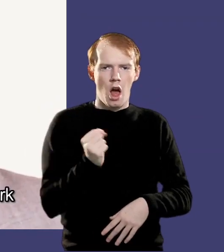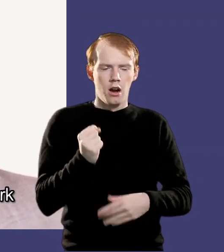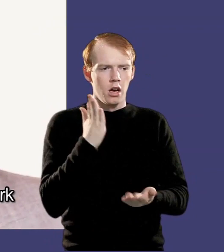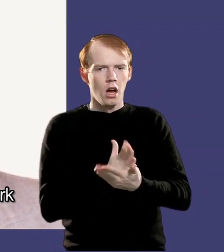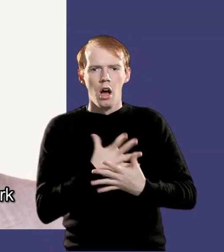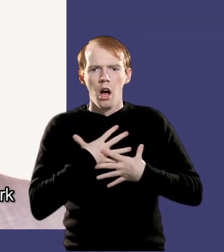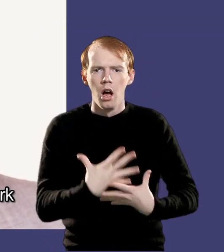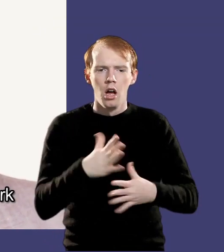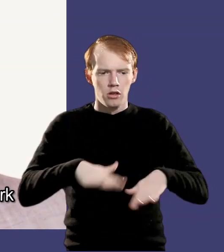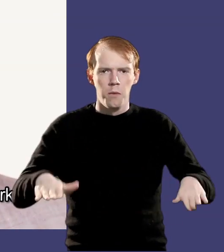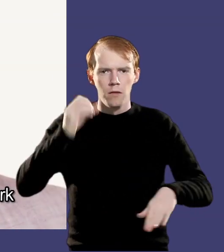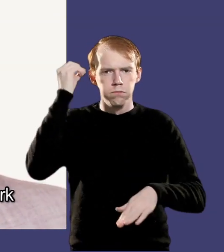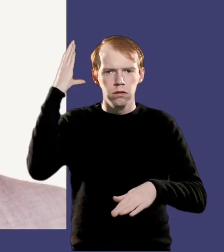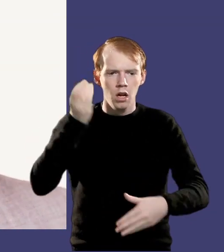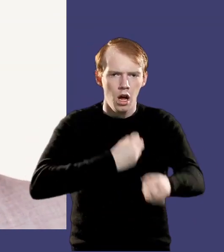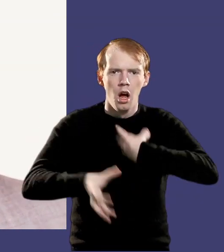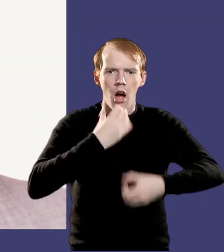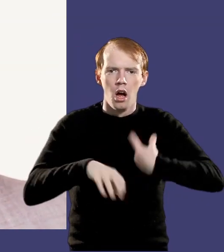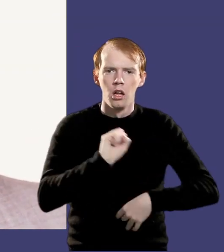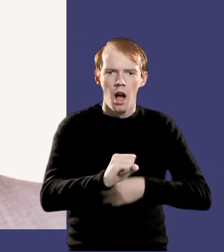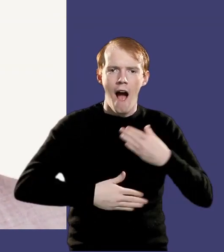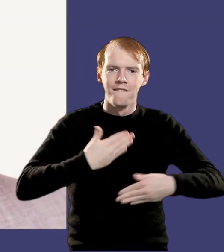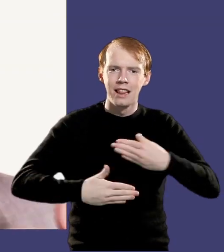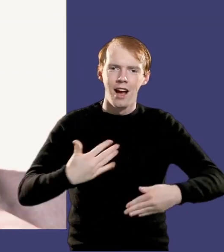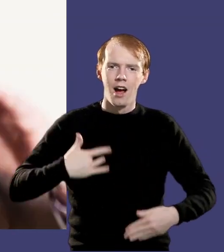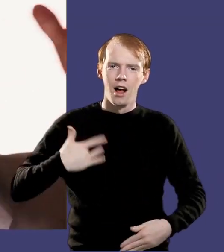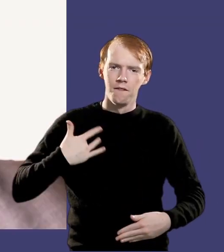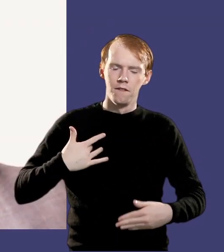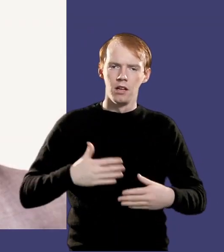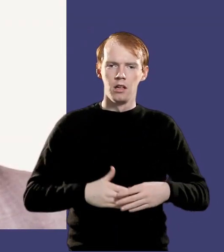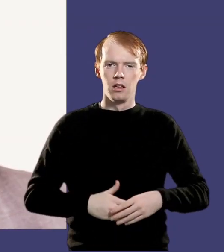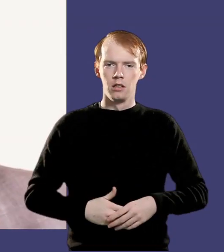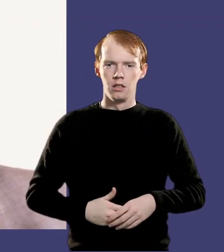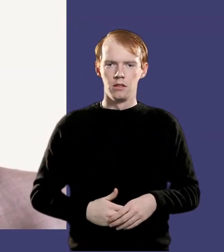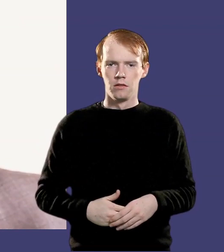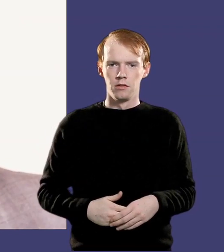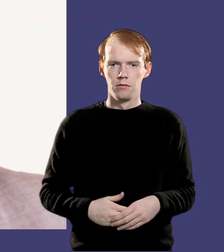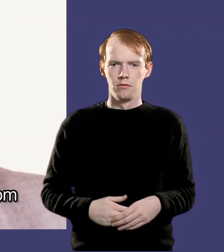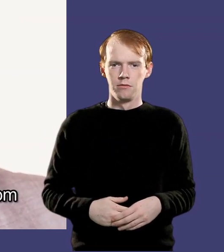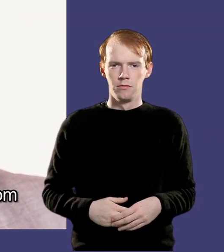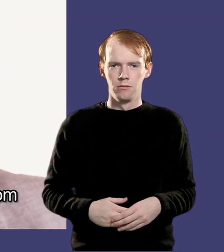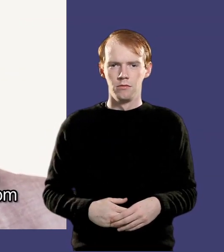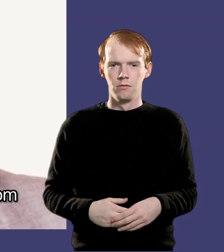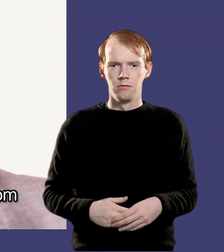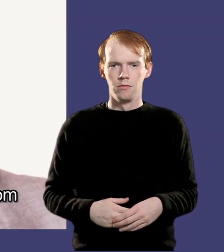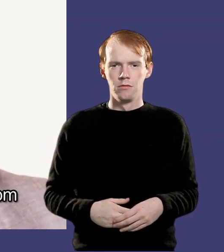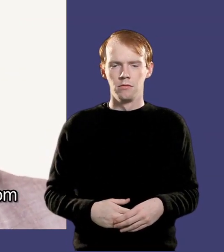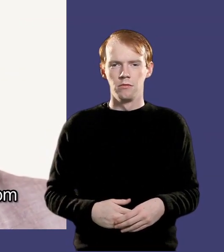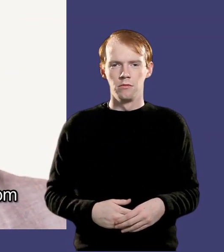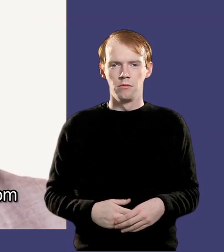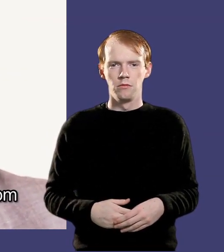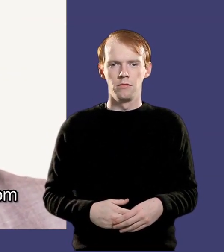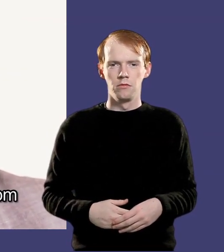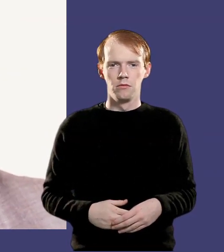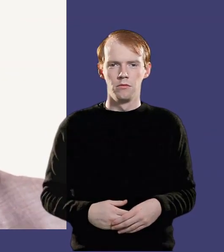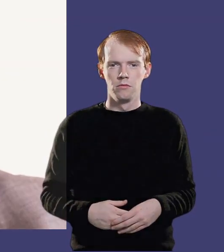me in terms of the programme of work in which I'm involved. Everyone in Scotland can benefit from listening to the views